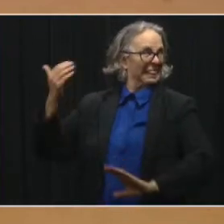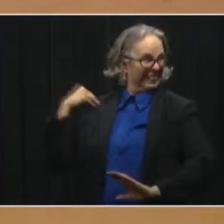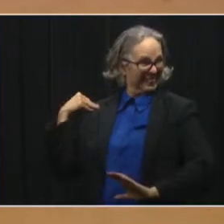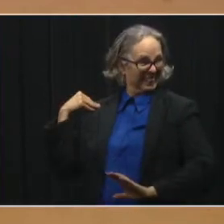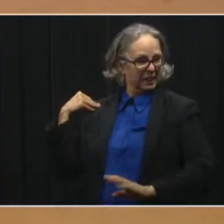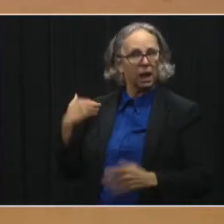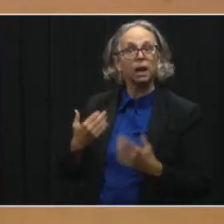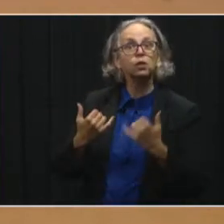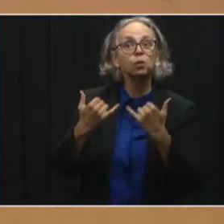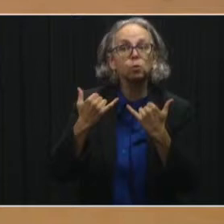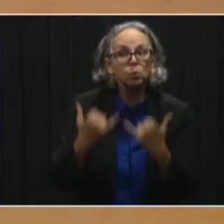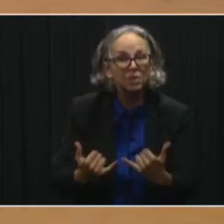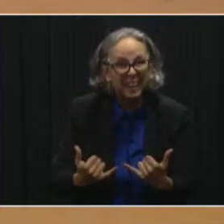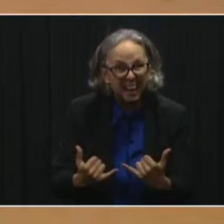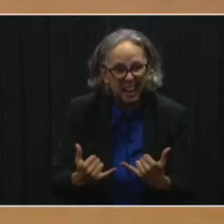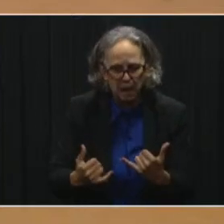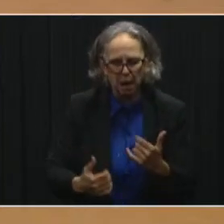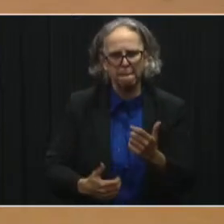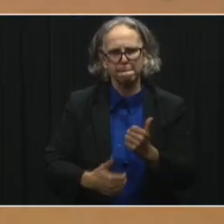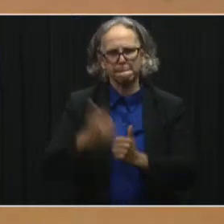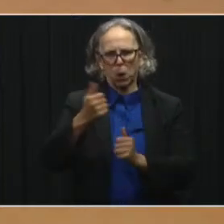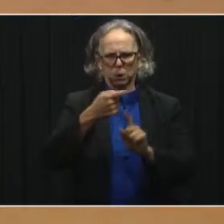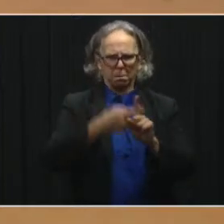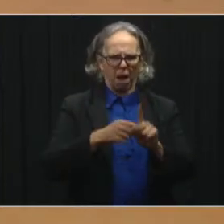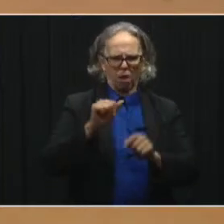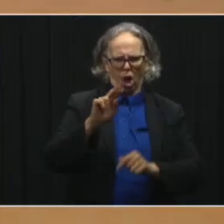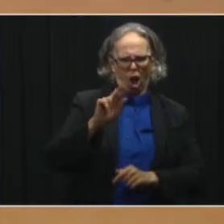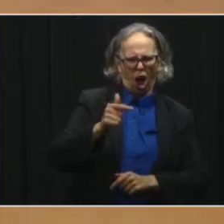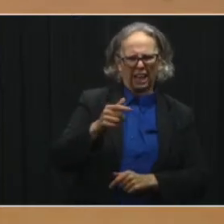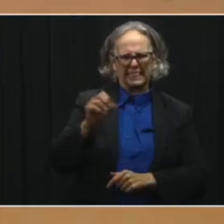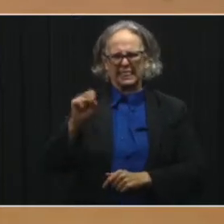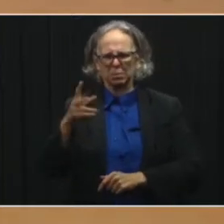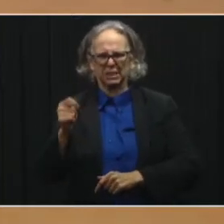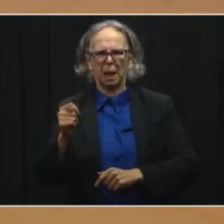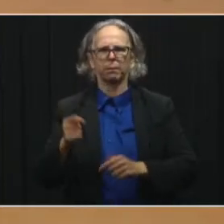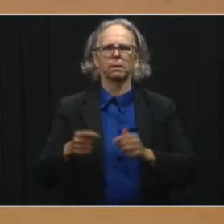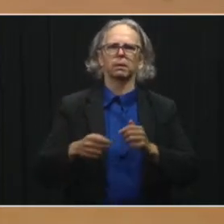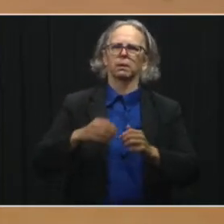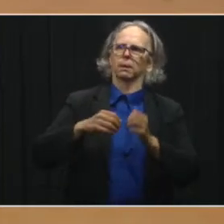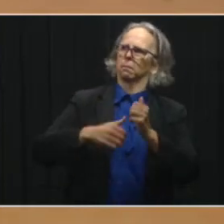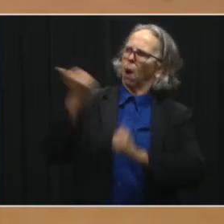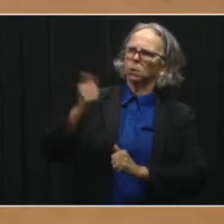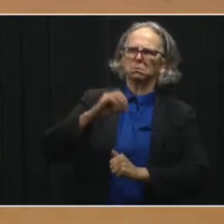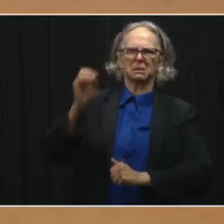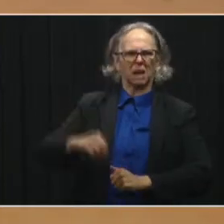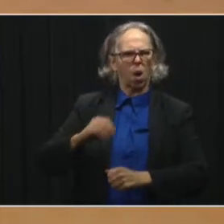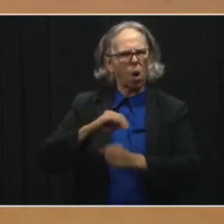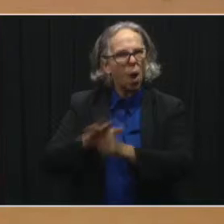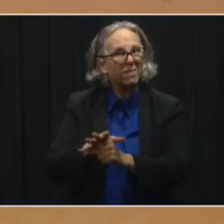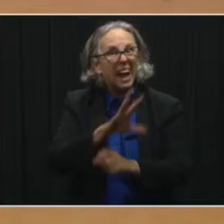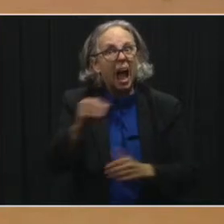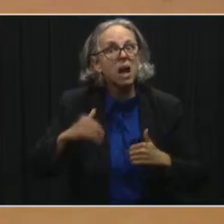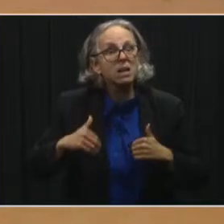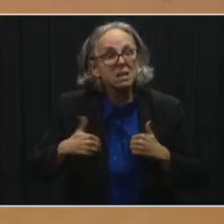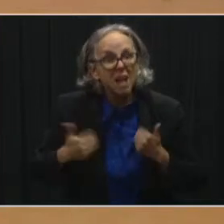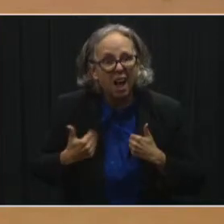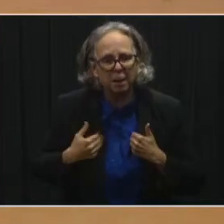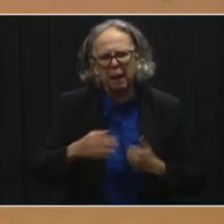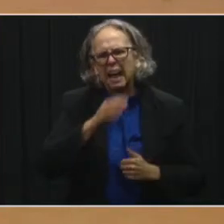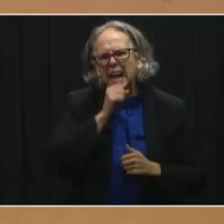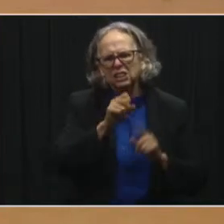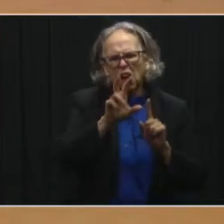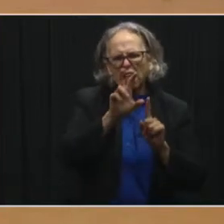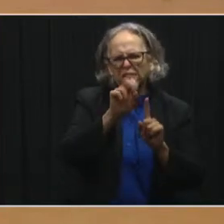in the hospital are COVID patients, and they are younger, anywhere from 30 to 50 is what we're seeing here in